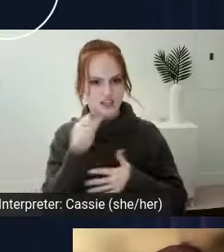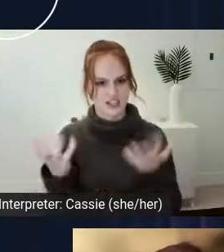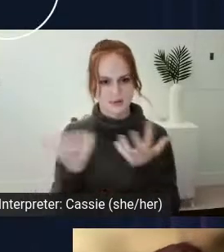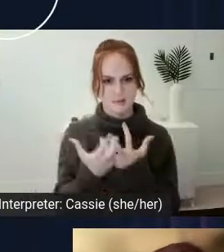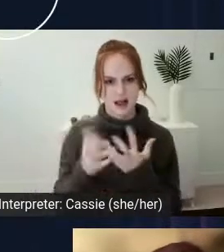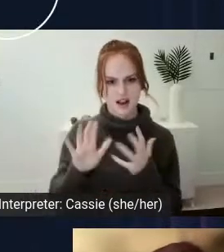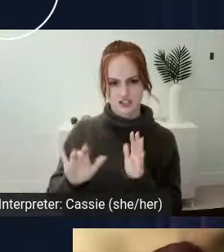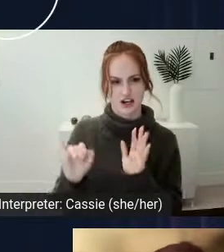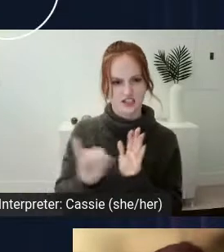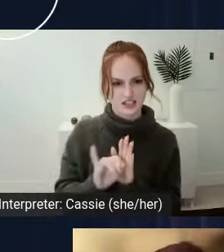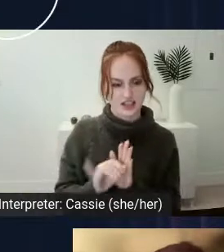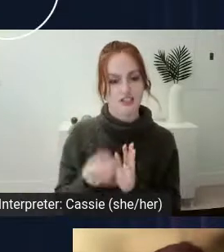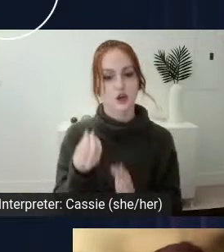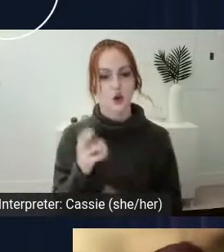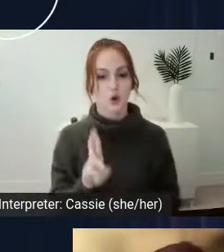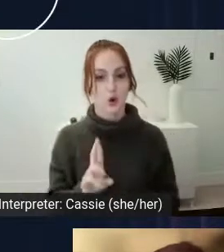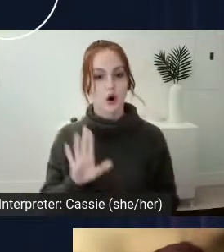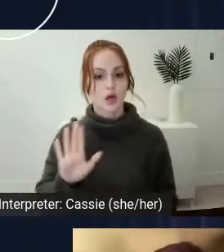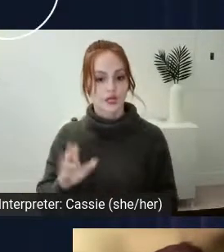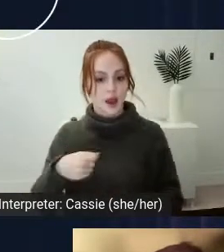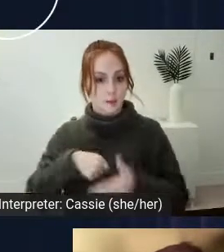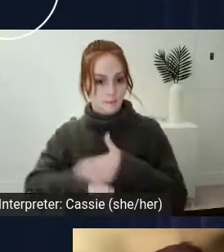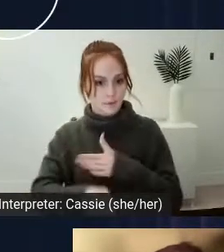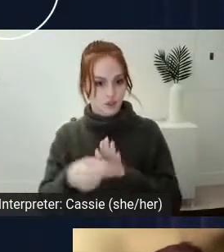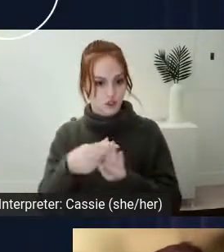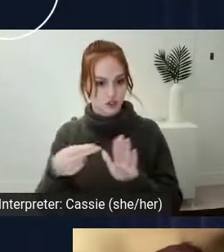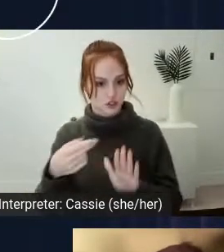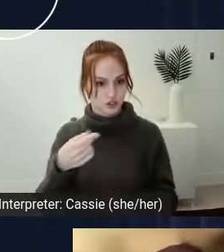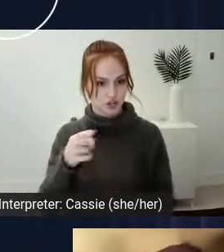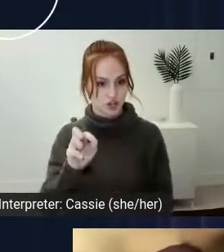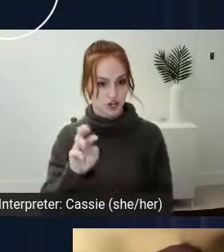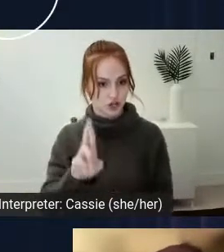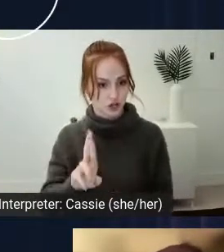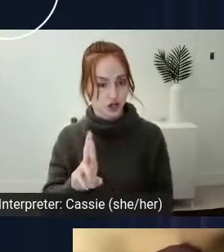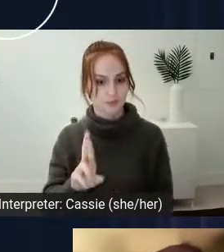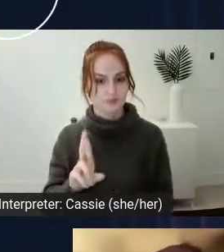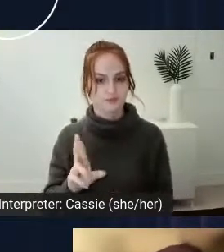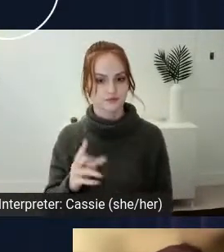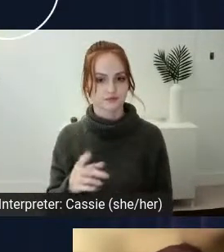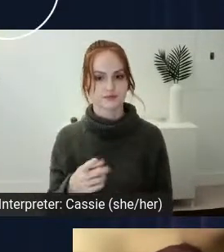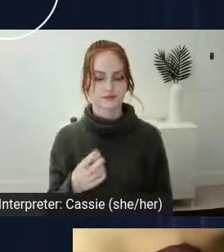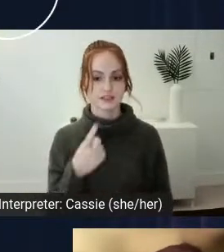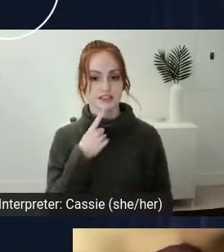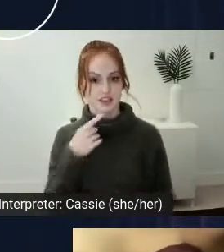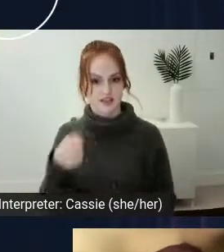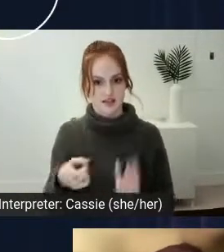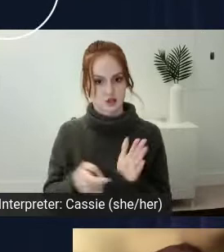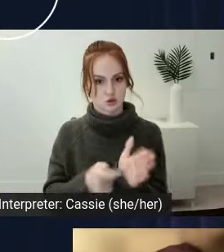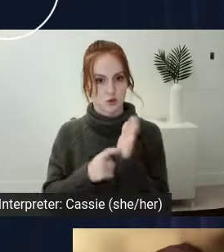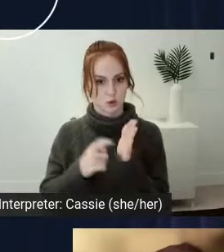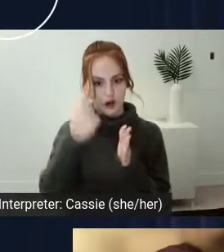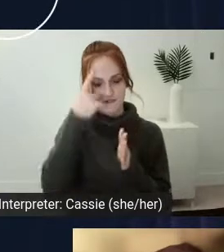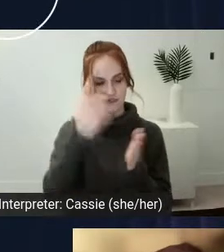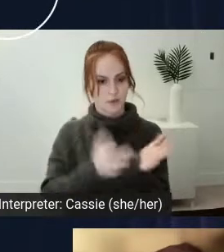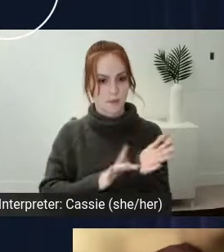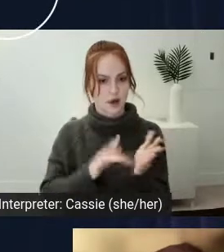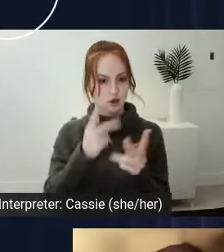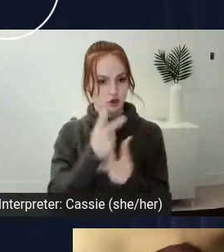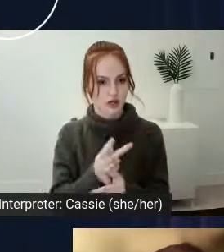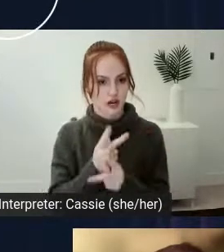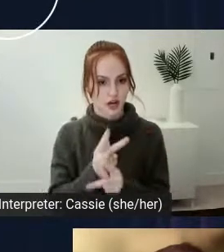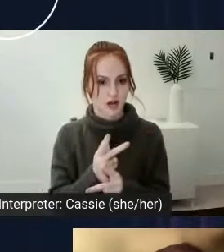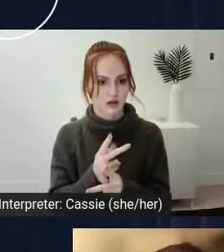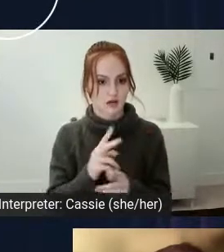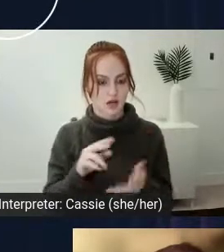by needing, requiring medical care. And so many of these individuals, then it led to involvement with